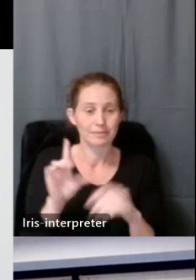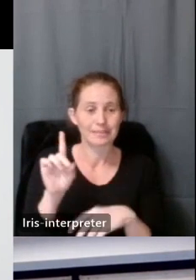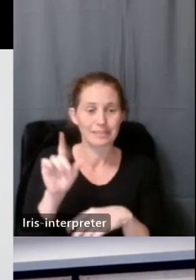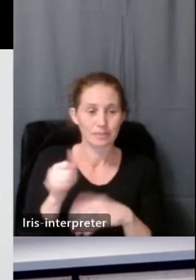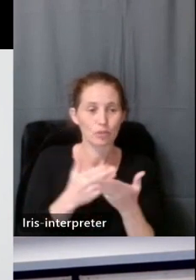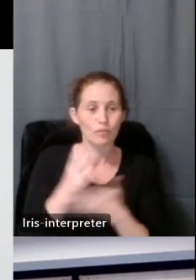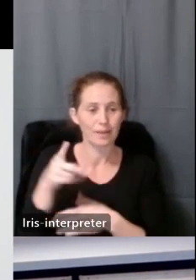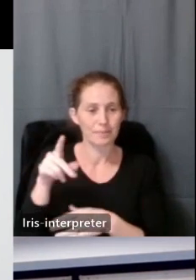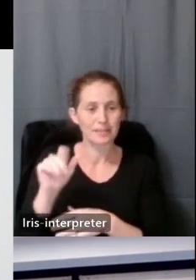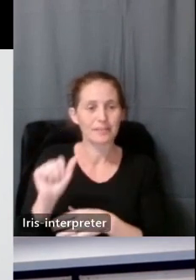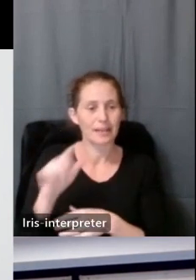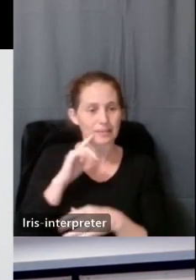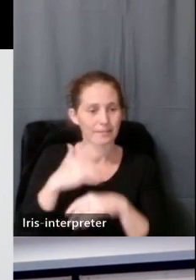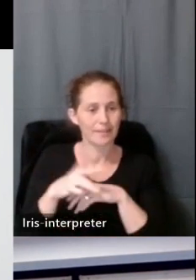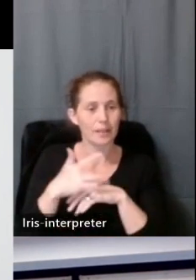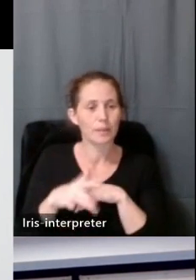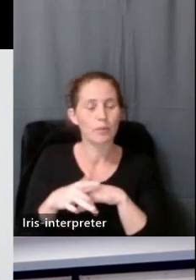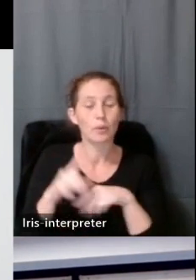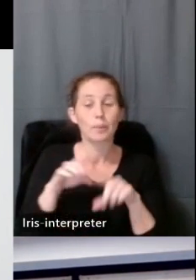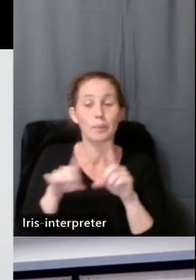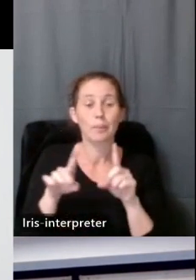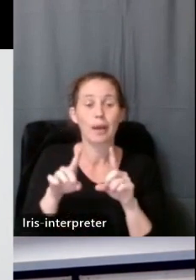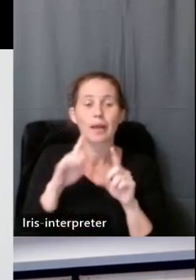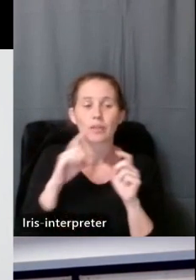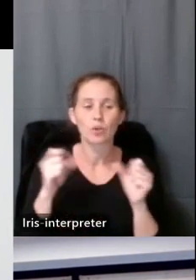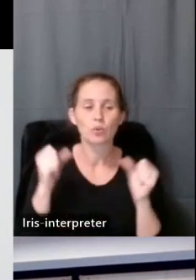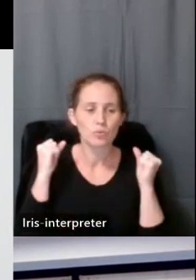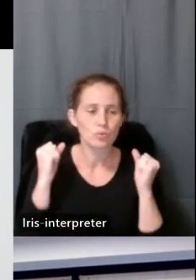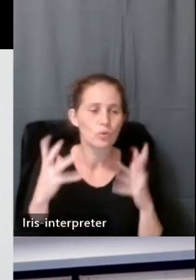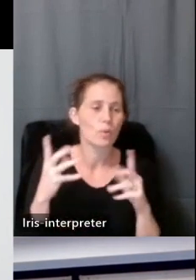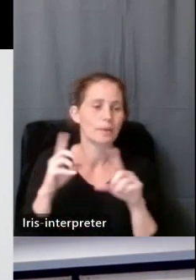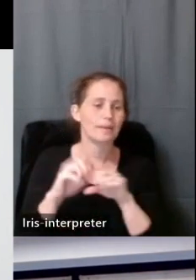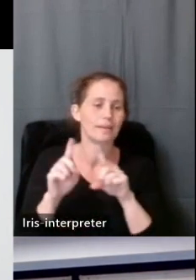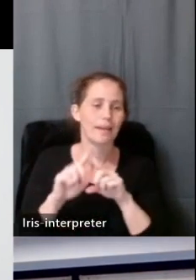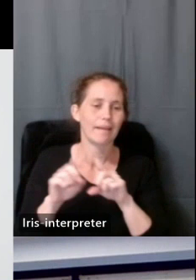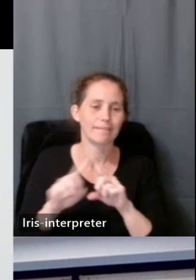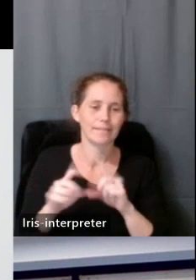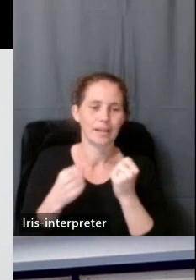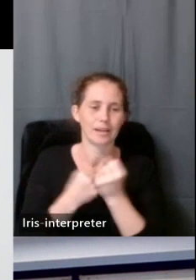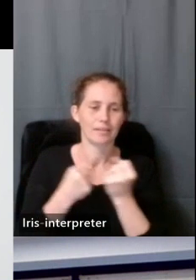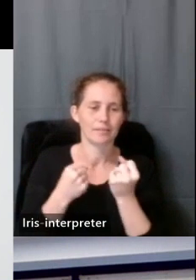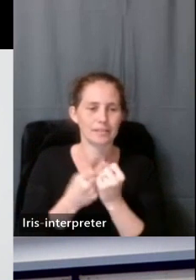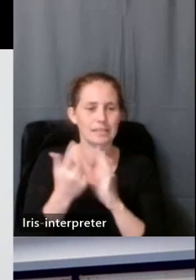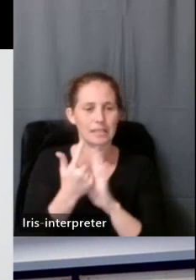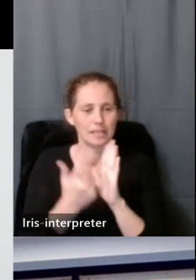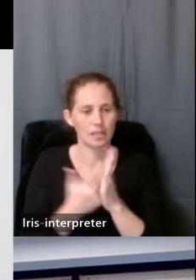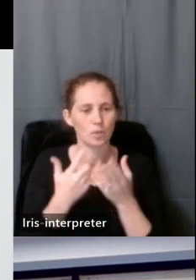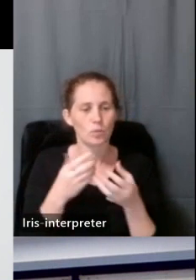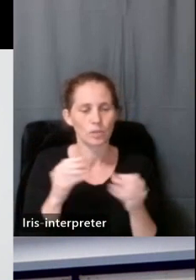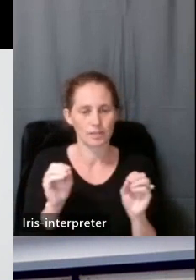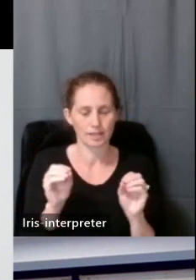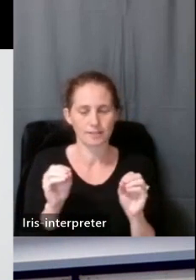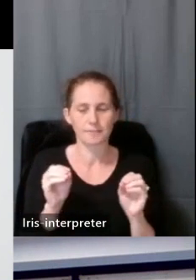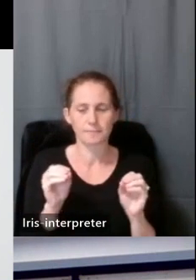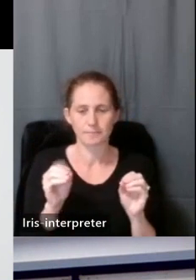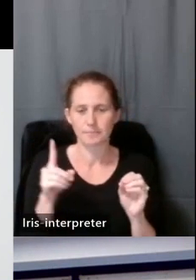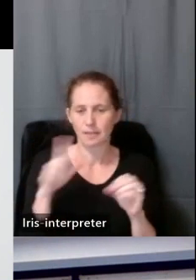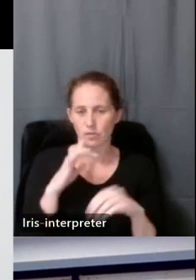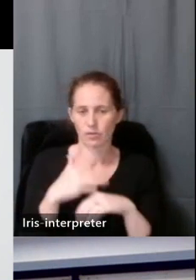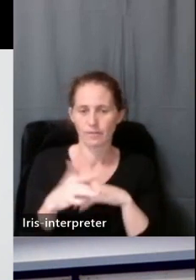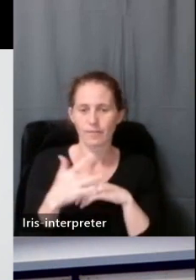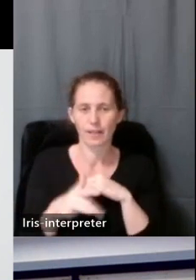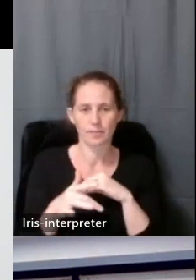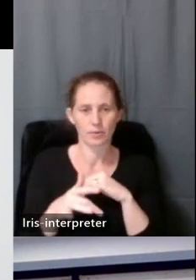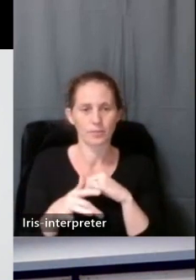Rights Pennsylvania is available, but there are a host of many other advocacy and legal organizations that are